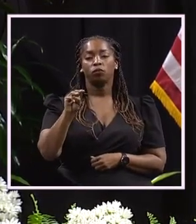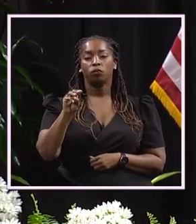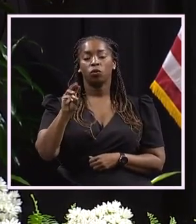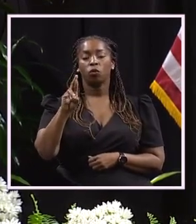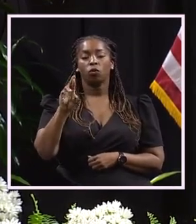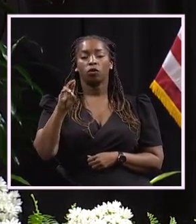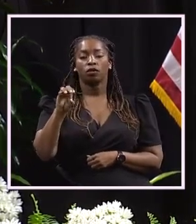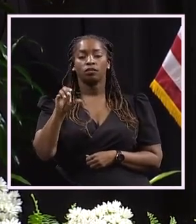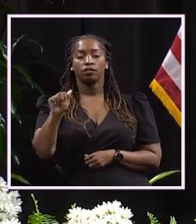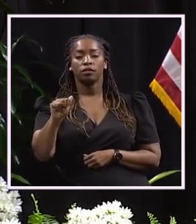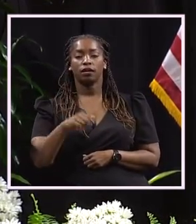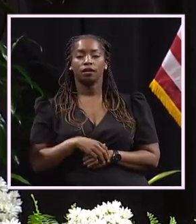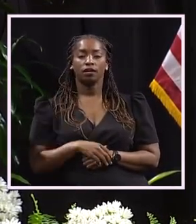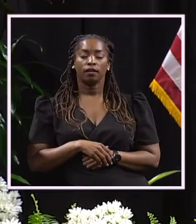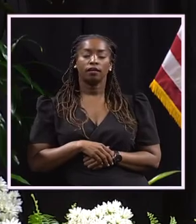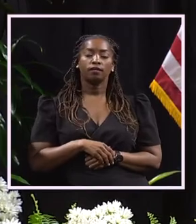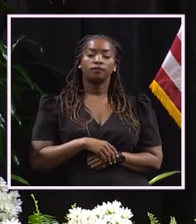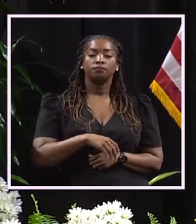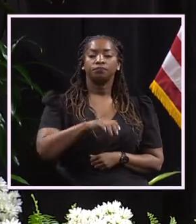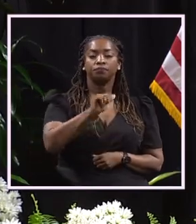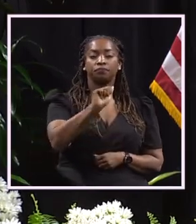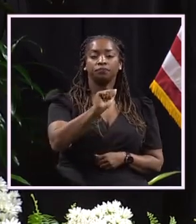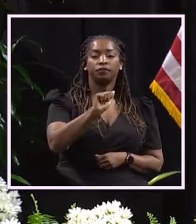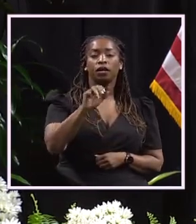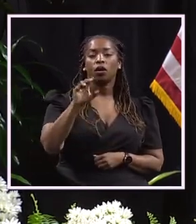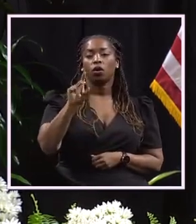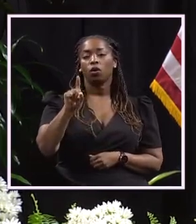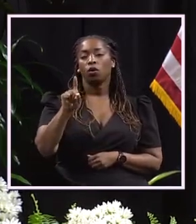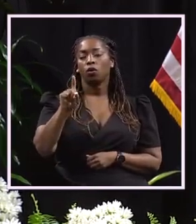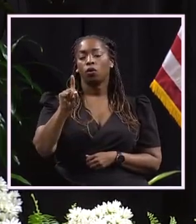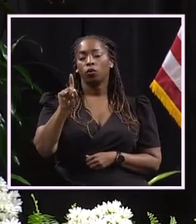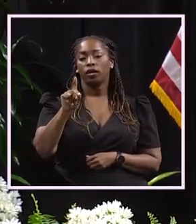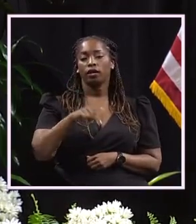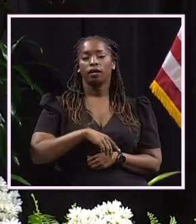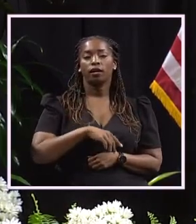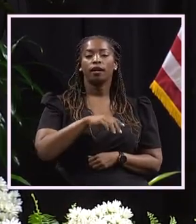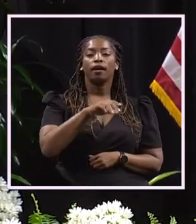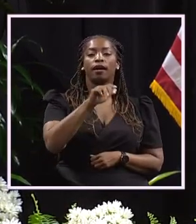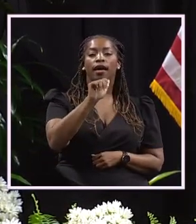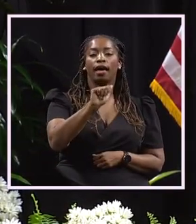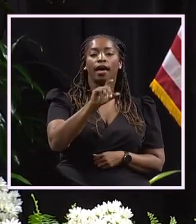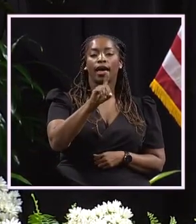Ishana Malshani Pereira. Adrian Espinosa.